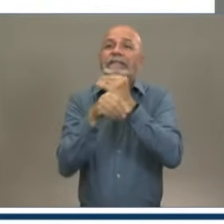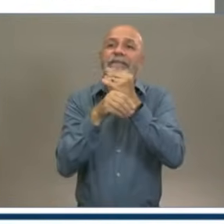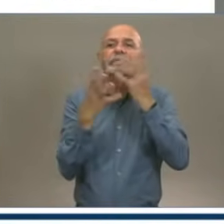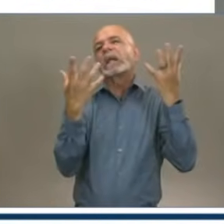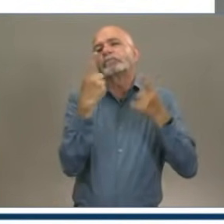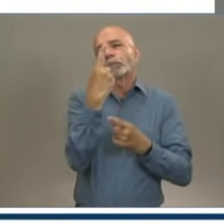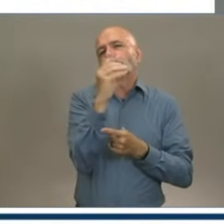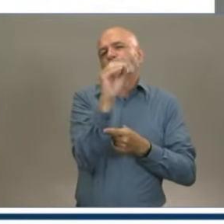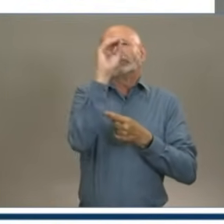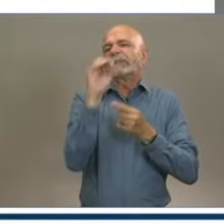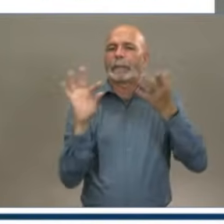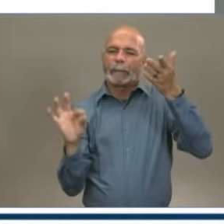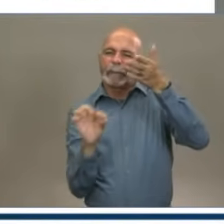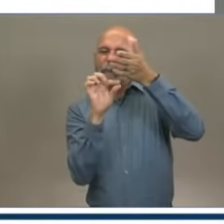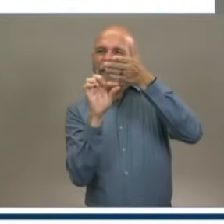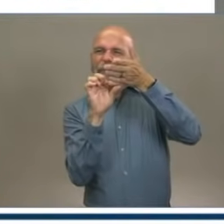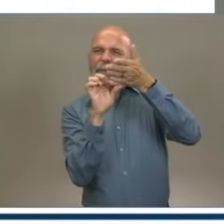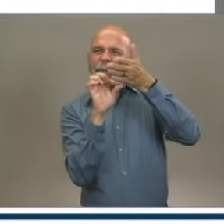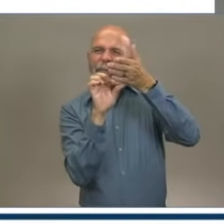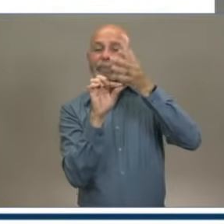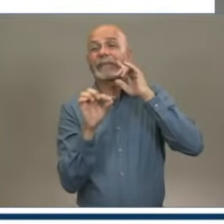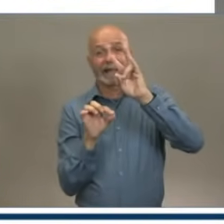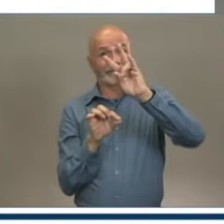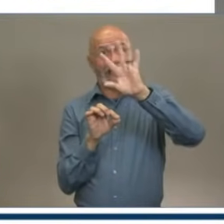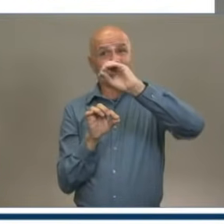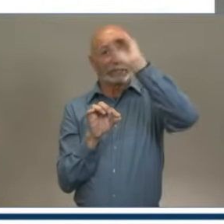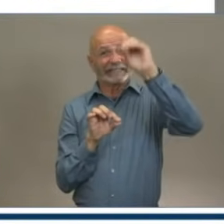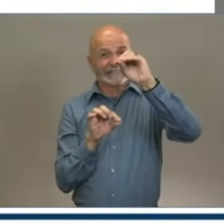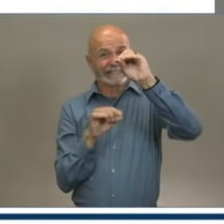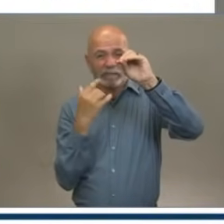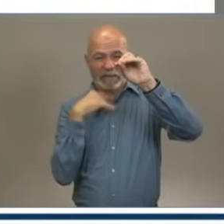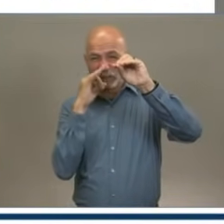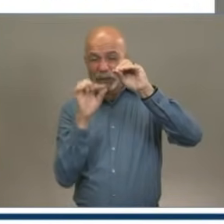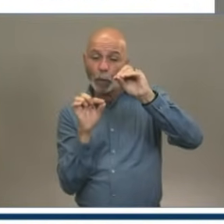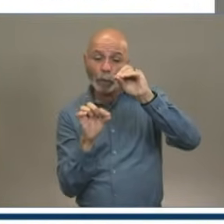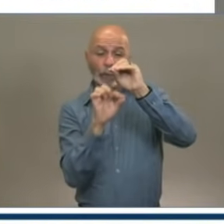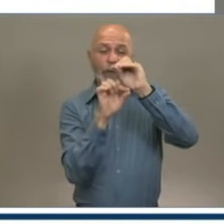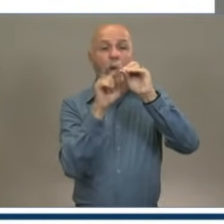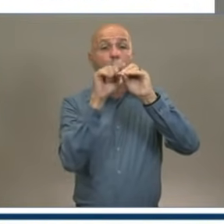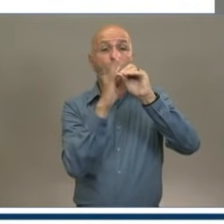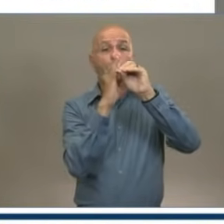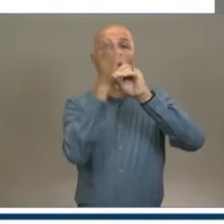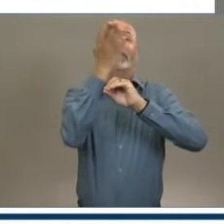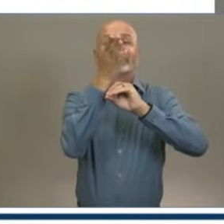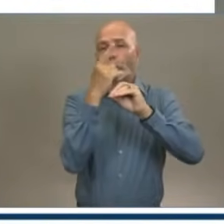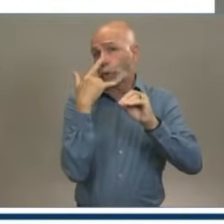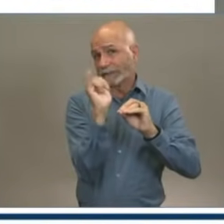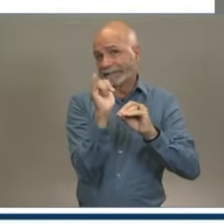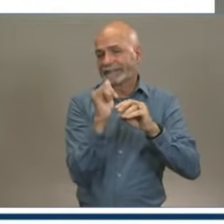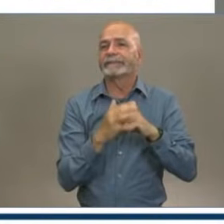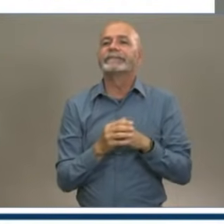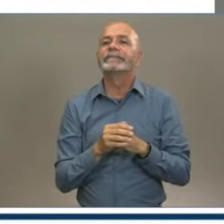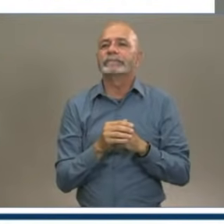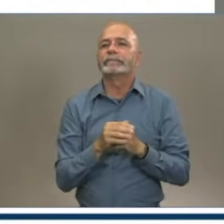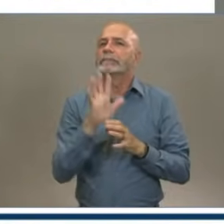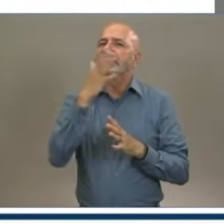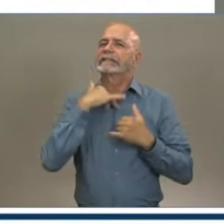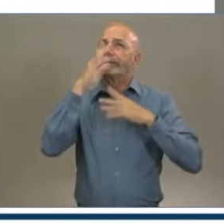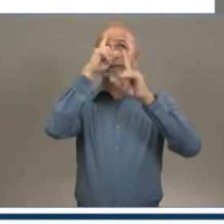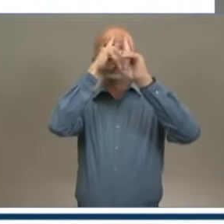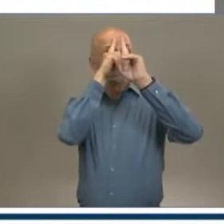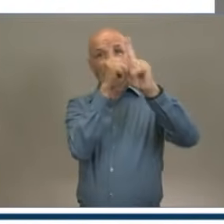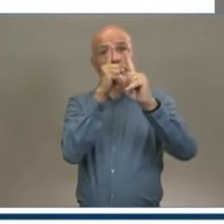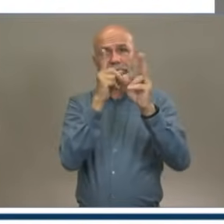that 75% minimum target for first doses. So this is a milestone worth celebrating, but we